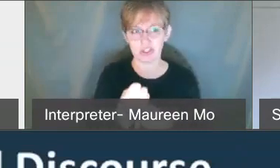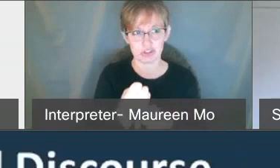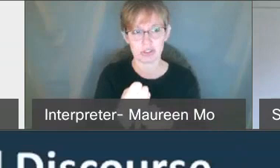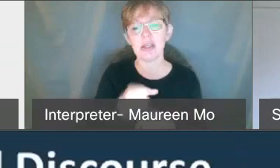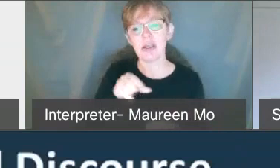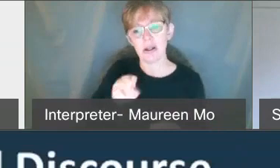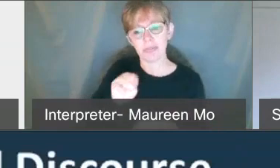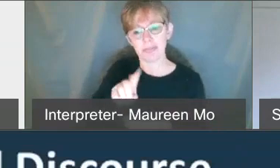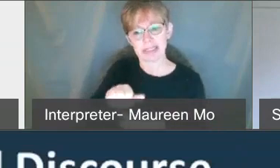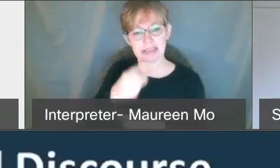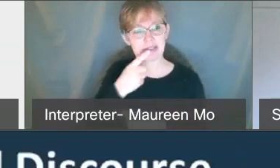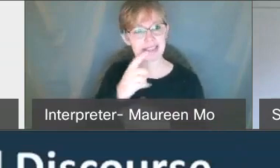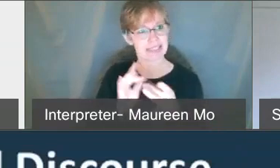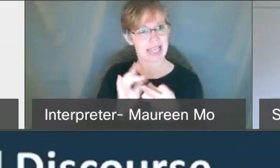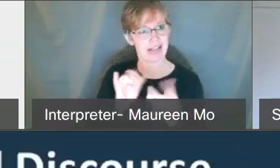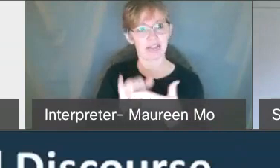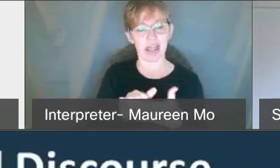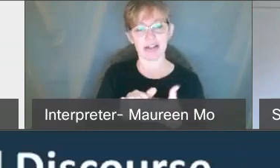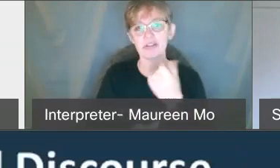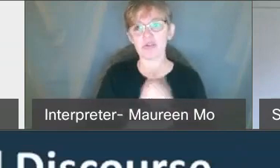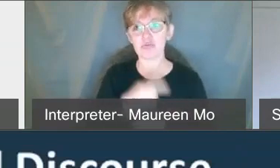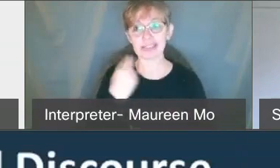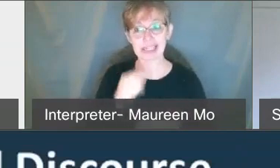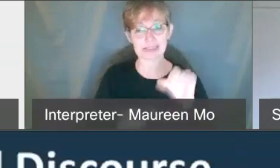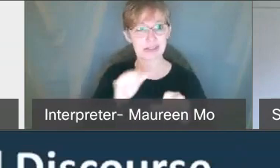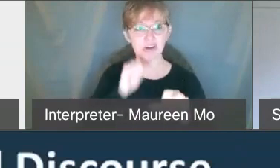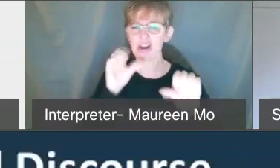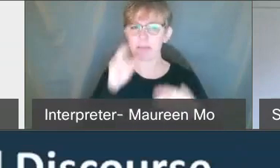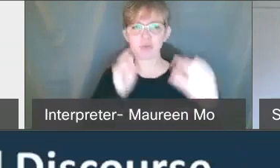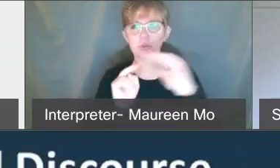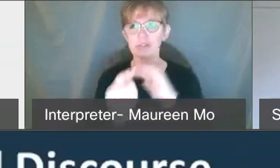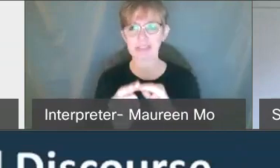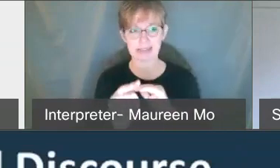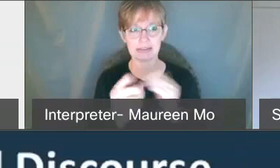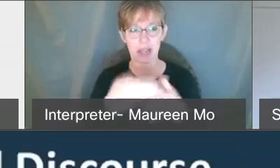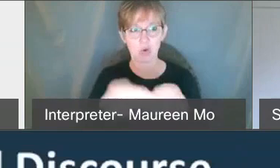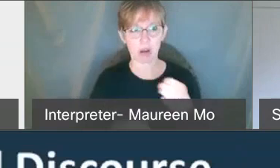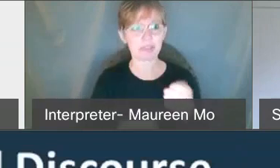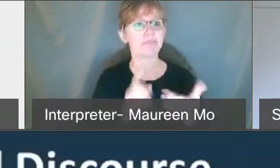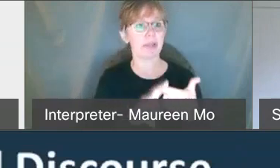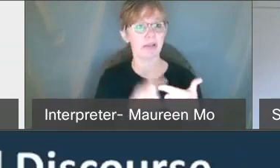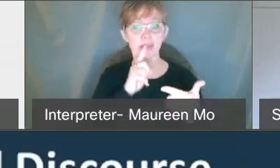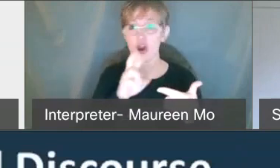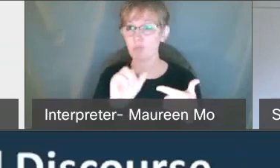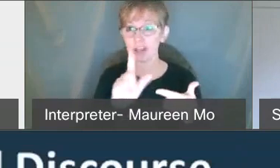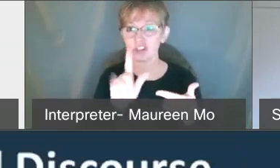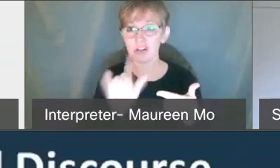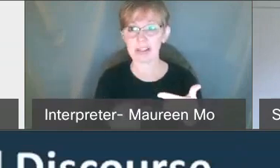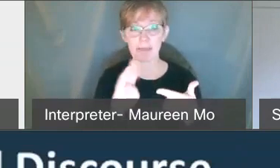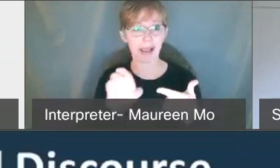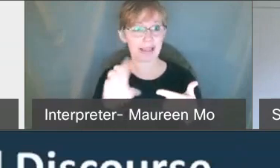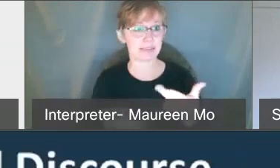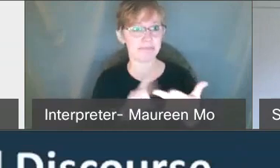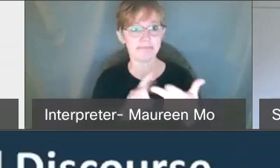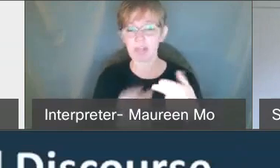assessment instruments are unable to predict outcomes, that they're racially biased, that they're increasing punitive responses,